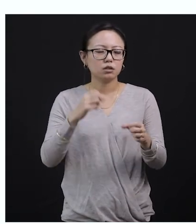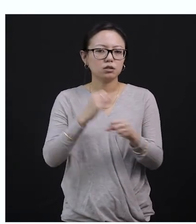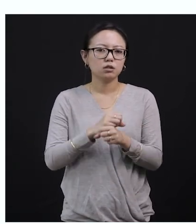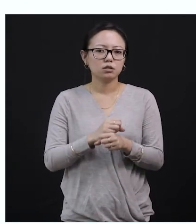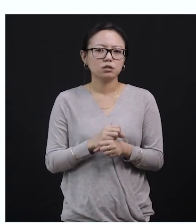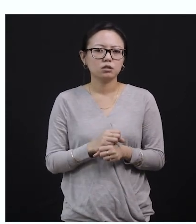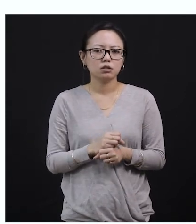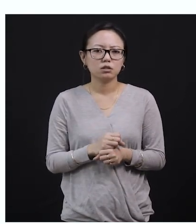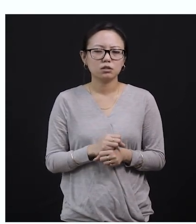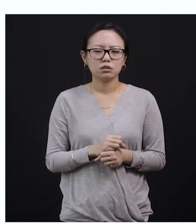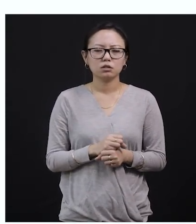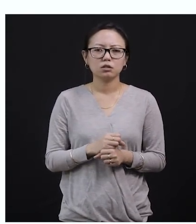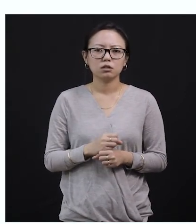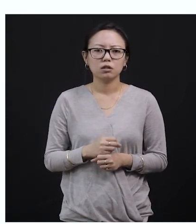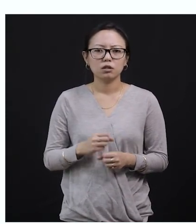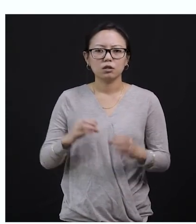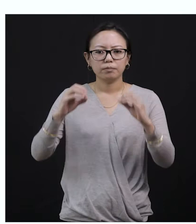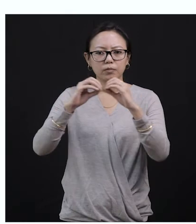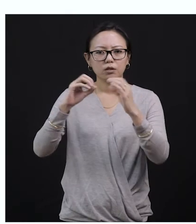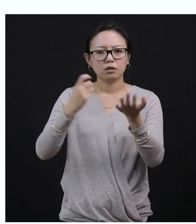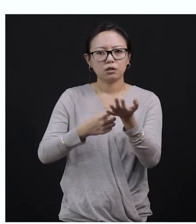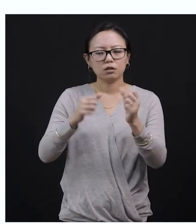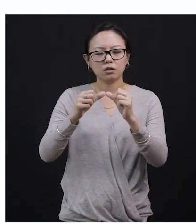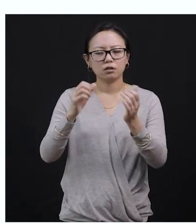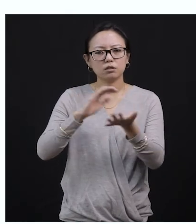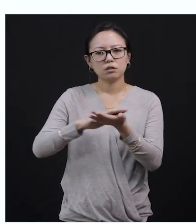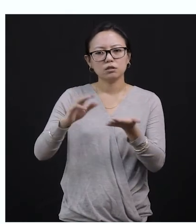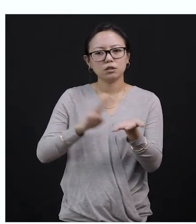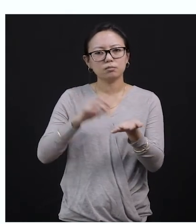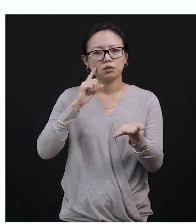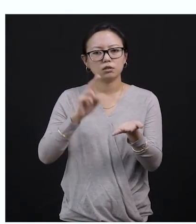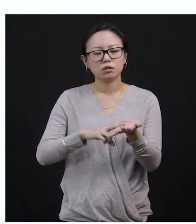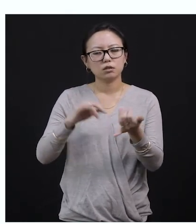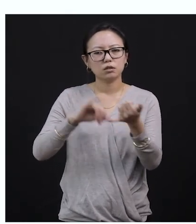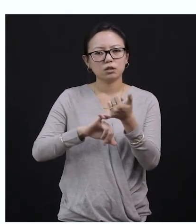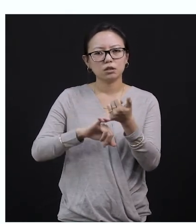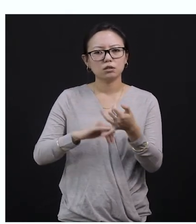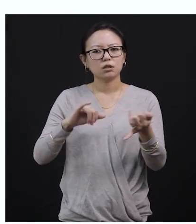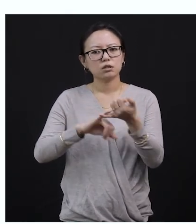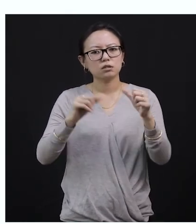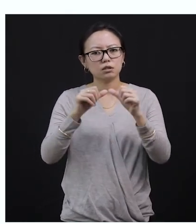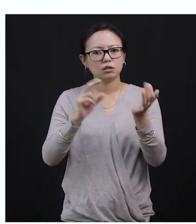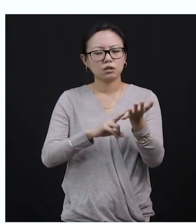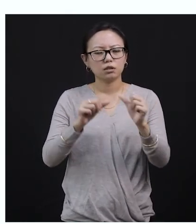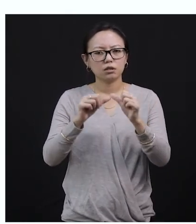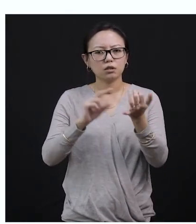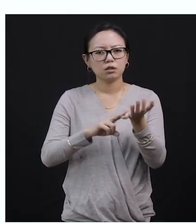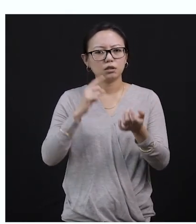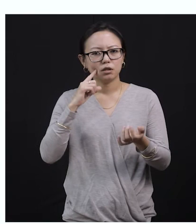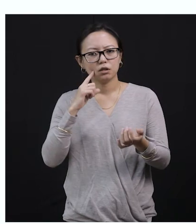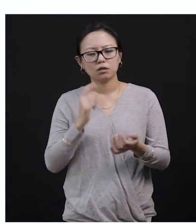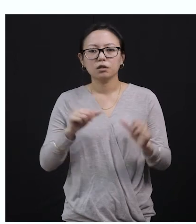ministers, from the Brahmins, and also there were Senani and Purohitas, Amatyas,